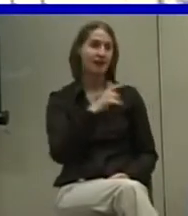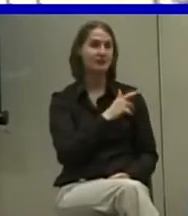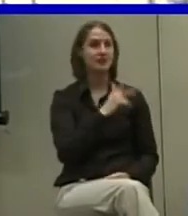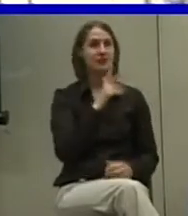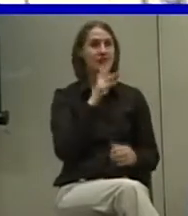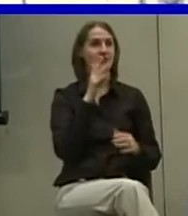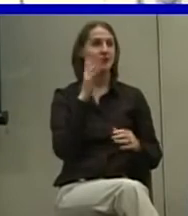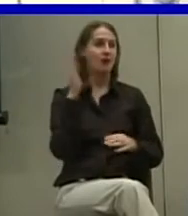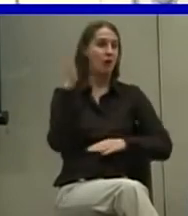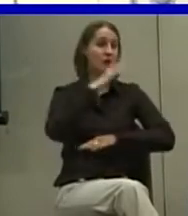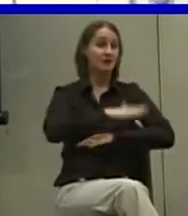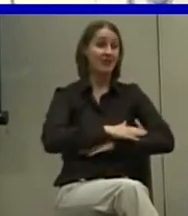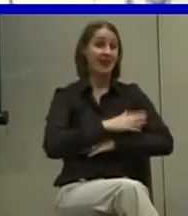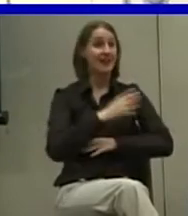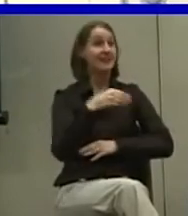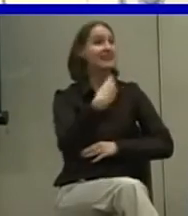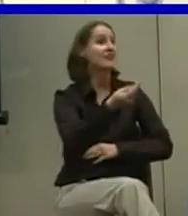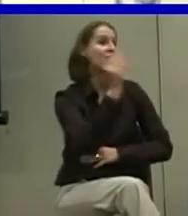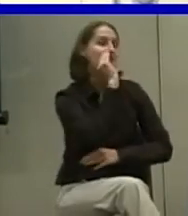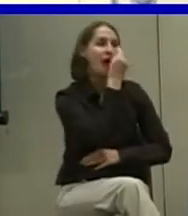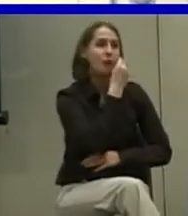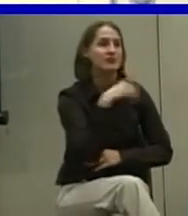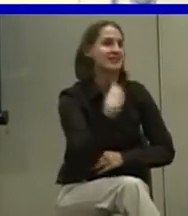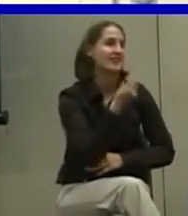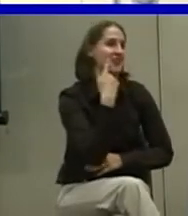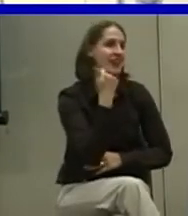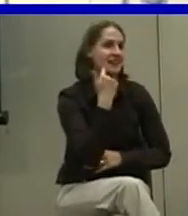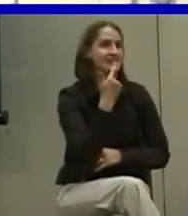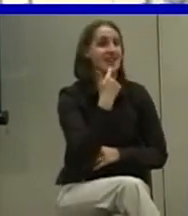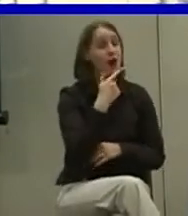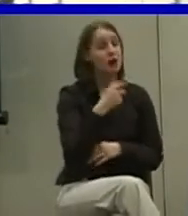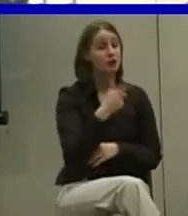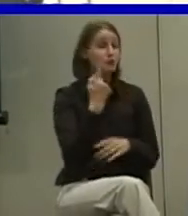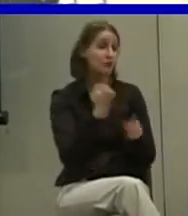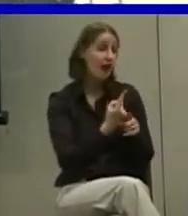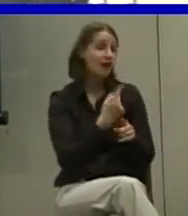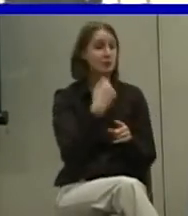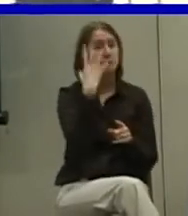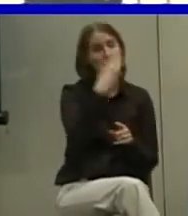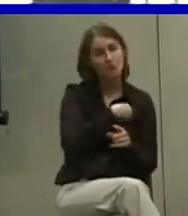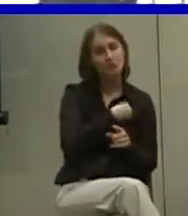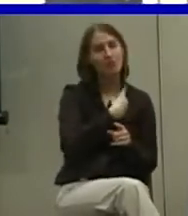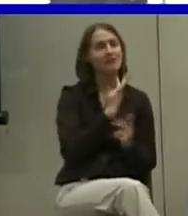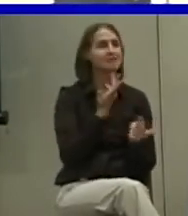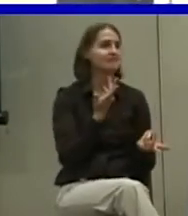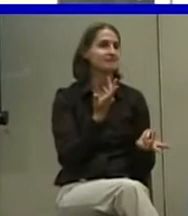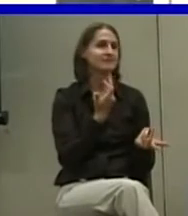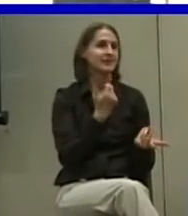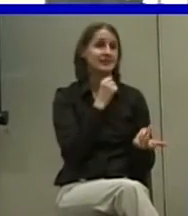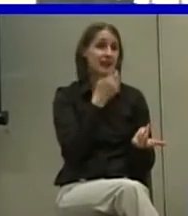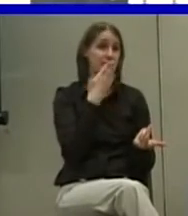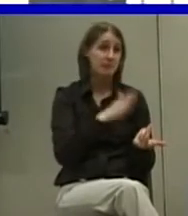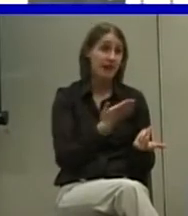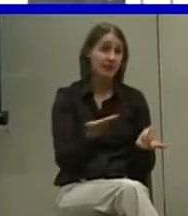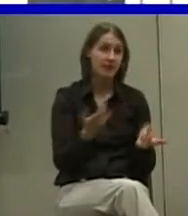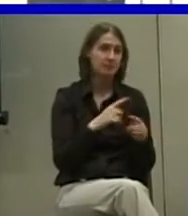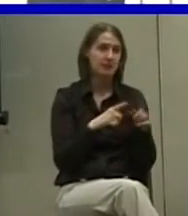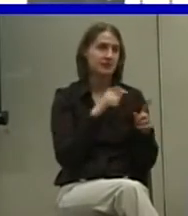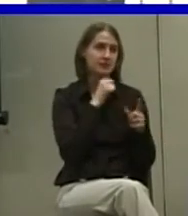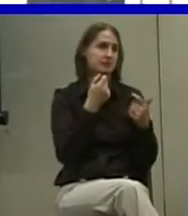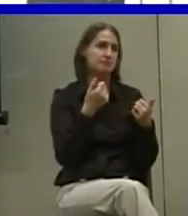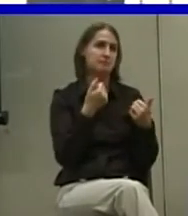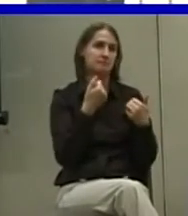flowers at kids and saying you're all great and you're all beautiful, while not necessarily a bad thing, will not make this